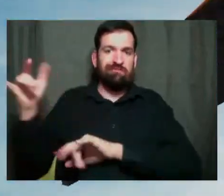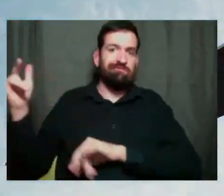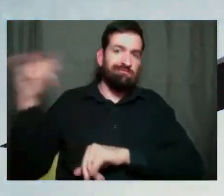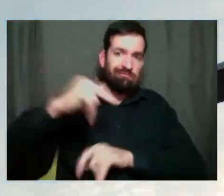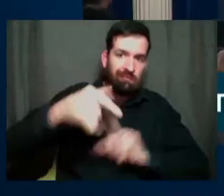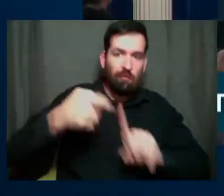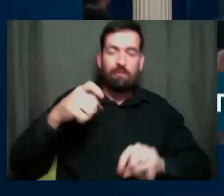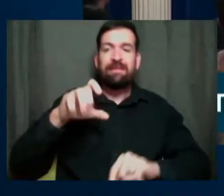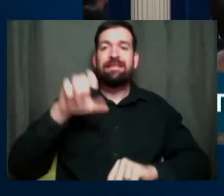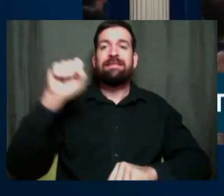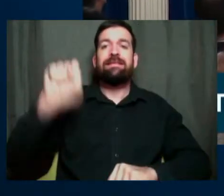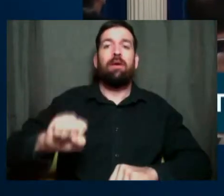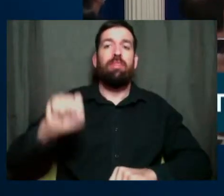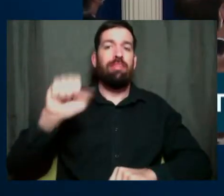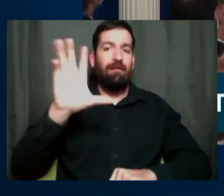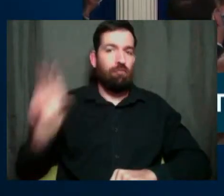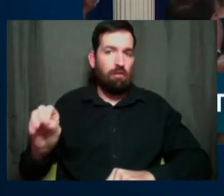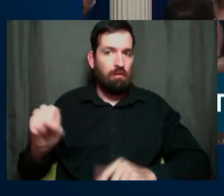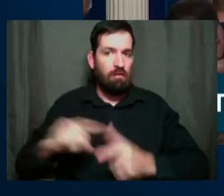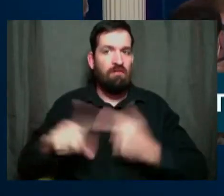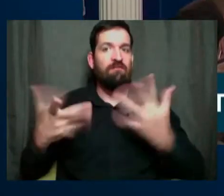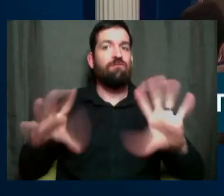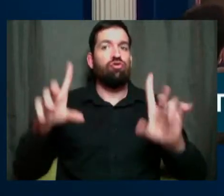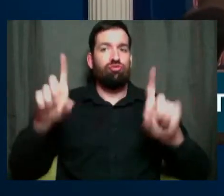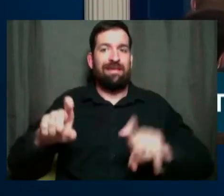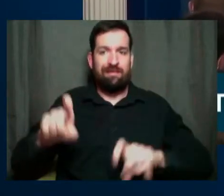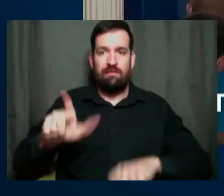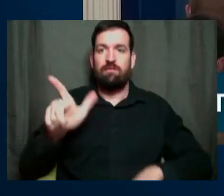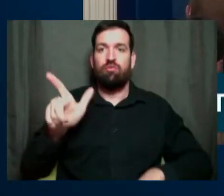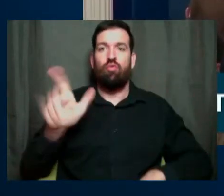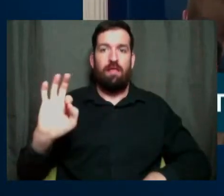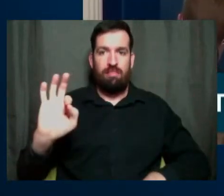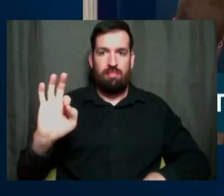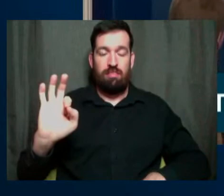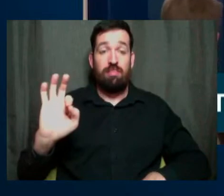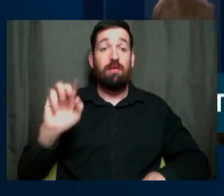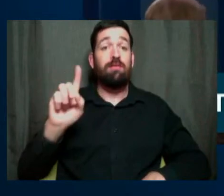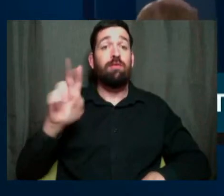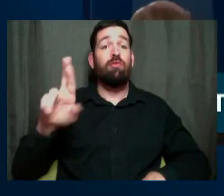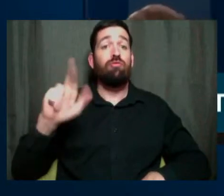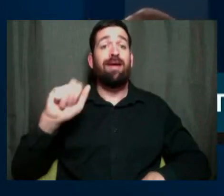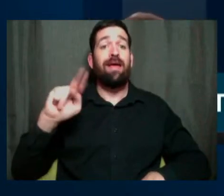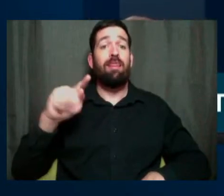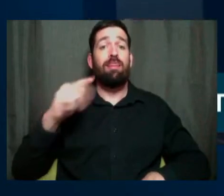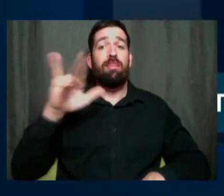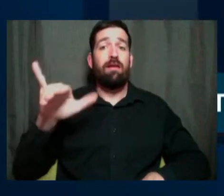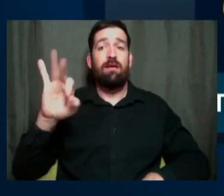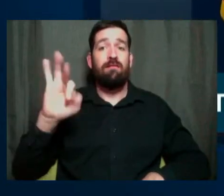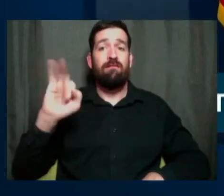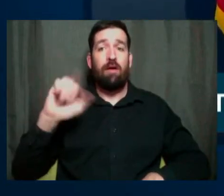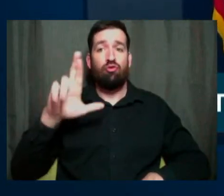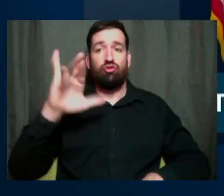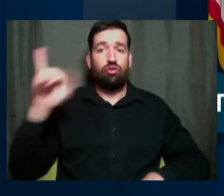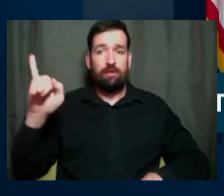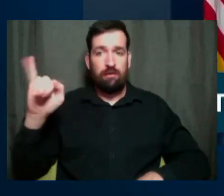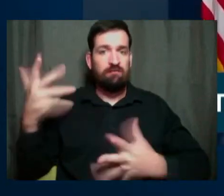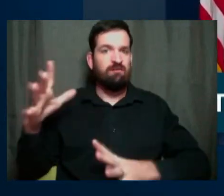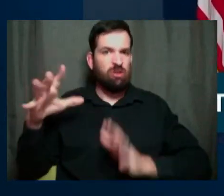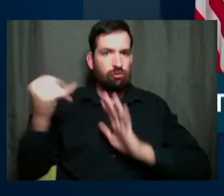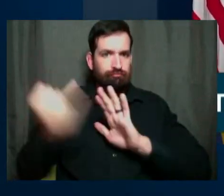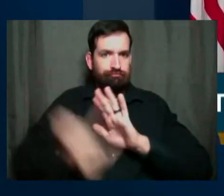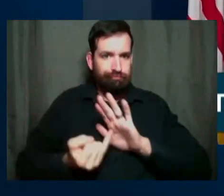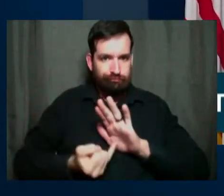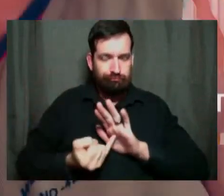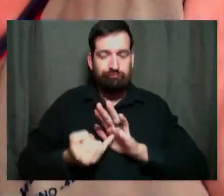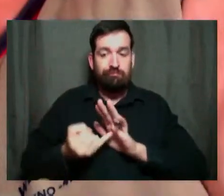22nd and then tested positive on the 29th. Dr. Anthony Fauci says that person is in quarantine, and those close to that person have so